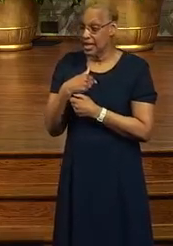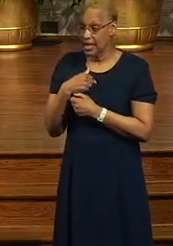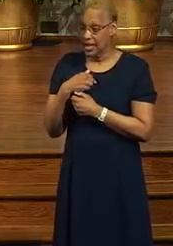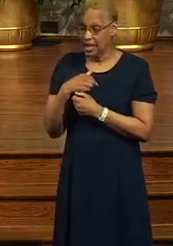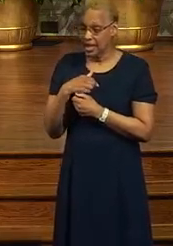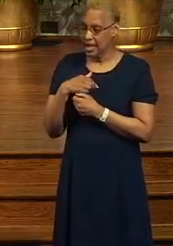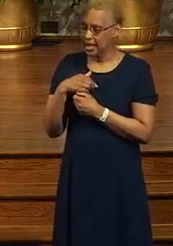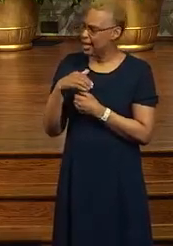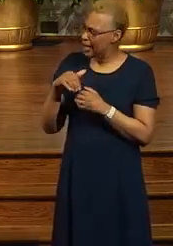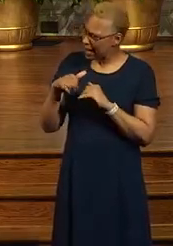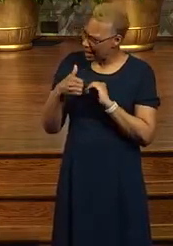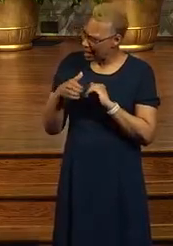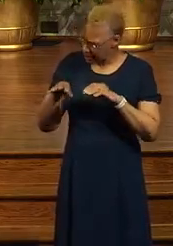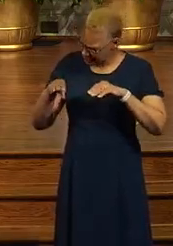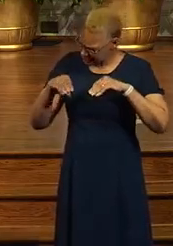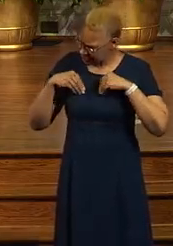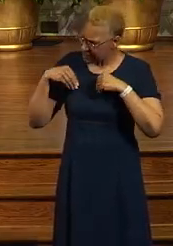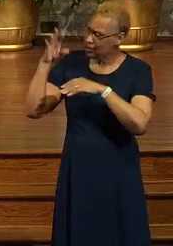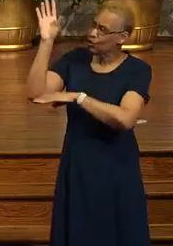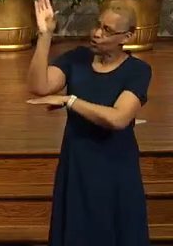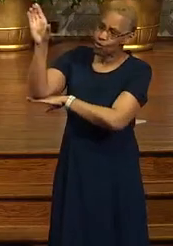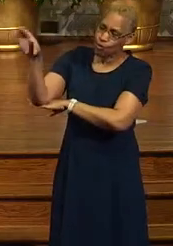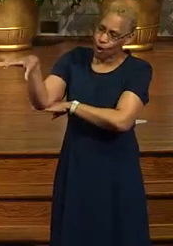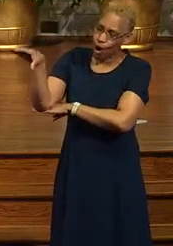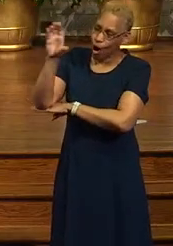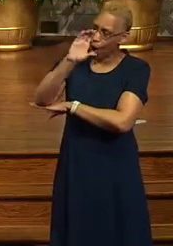with a